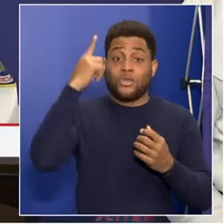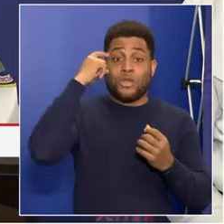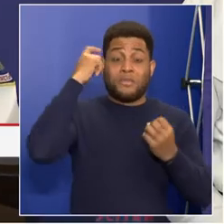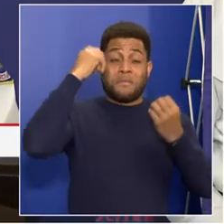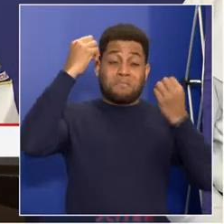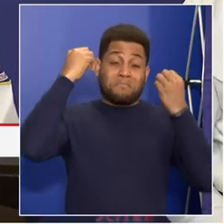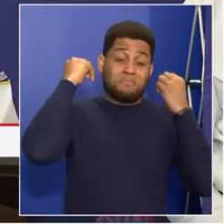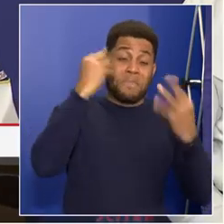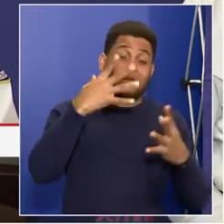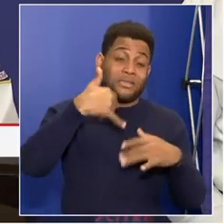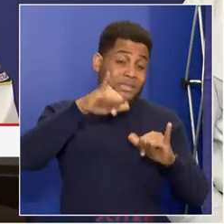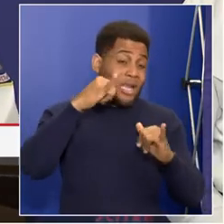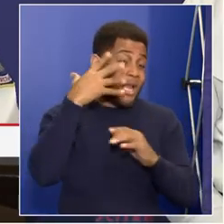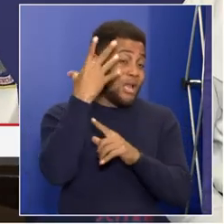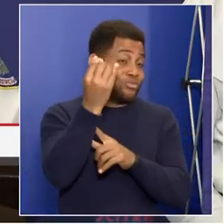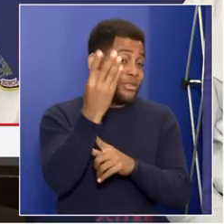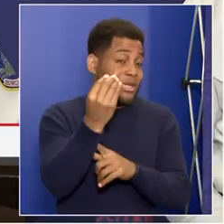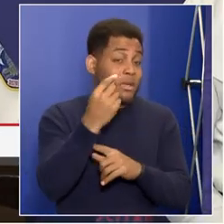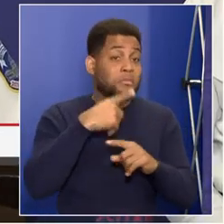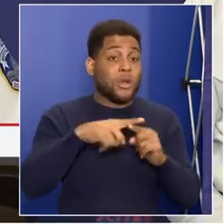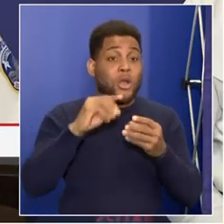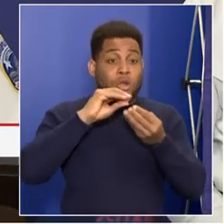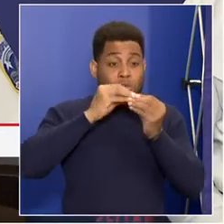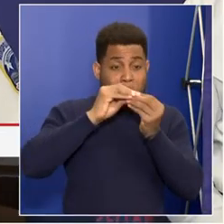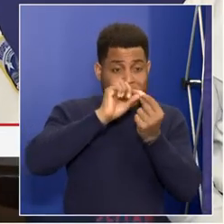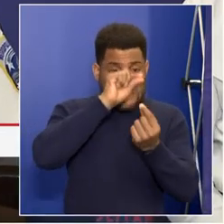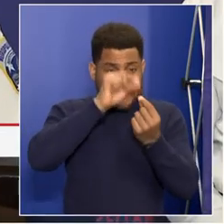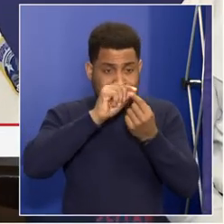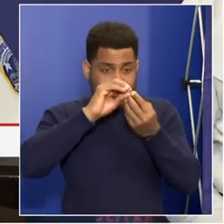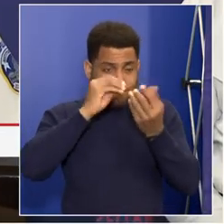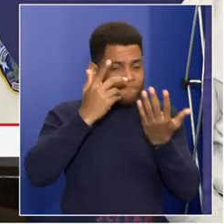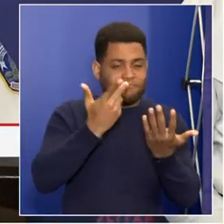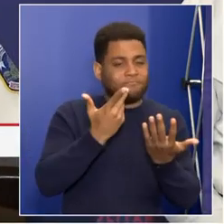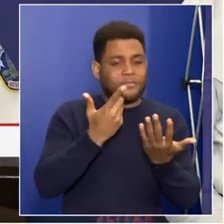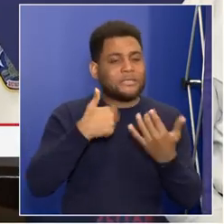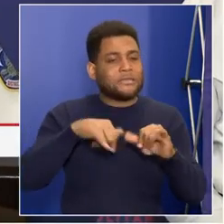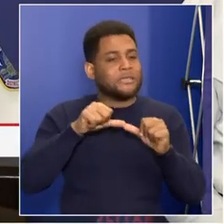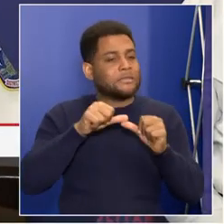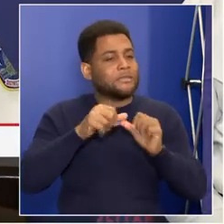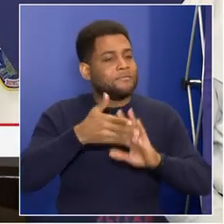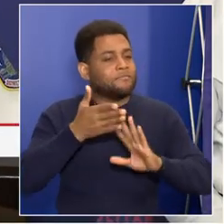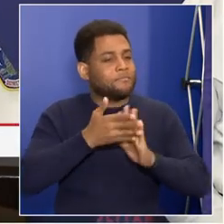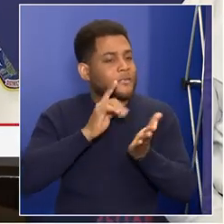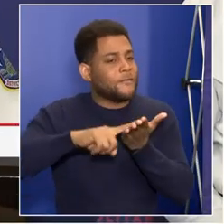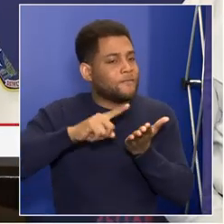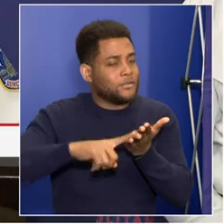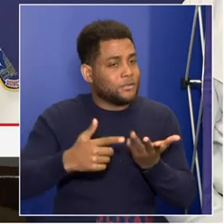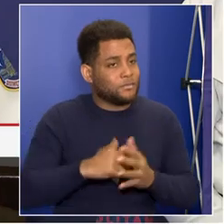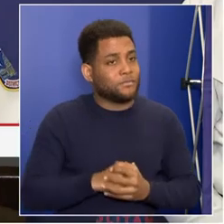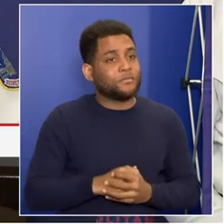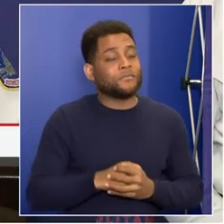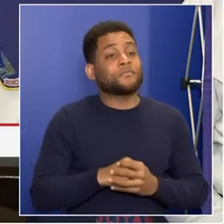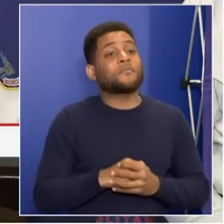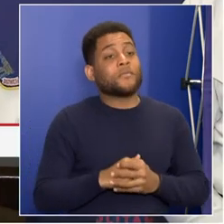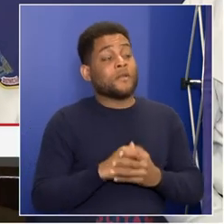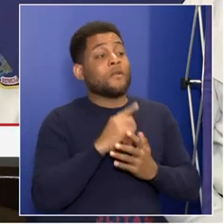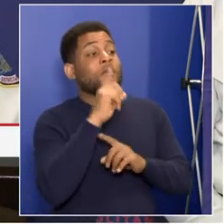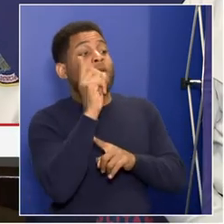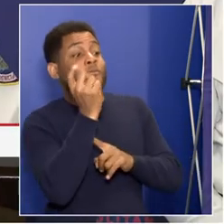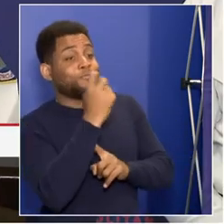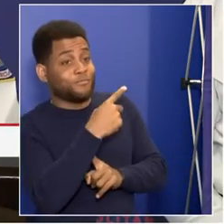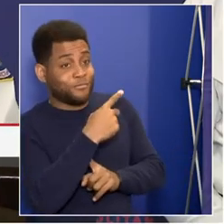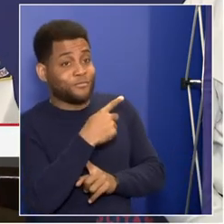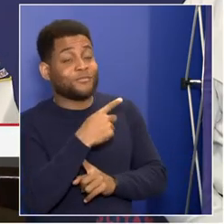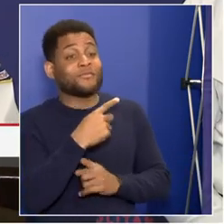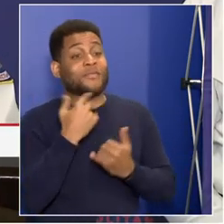because the investigation is still ongoing. This may be along similar lines, but can you confirm that he is one of the boys we see in that video? I